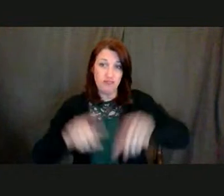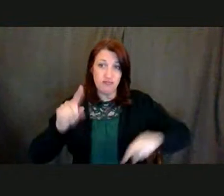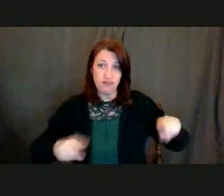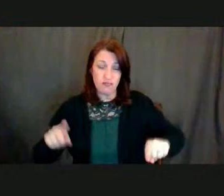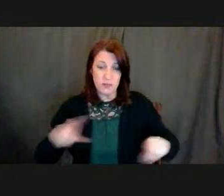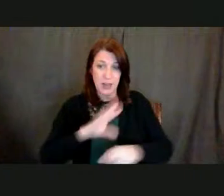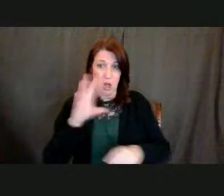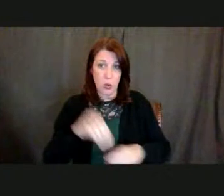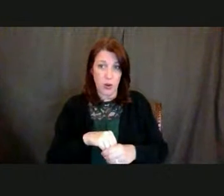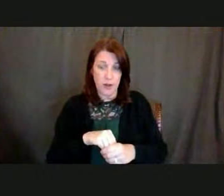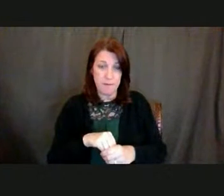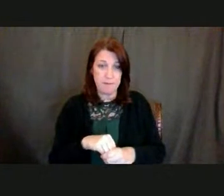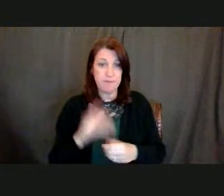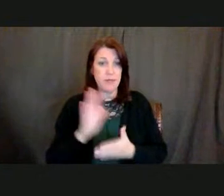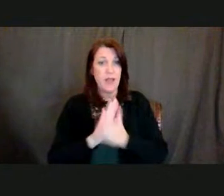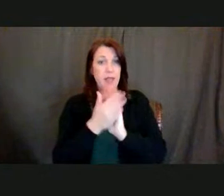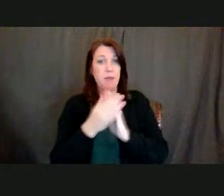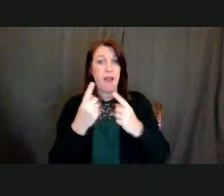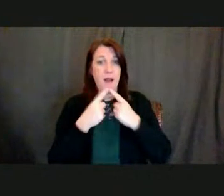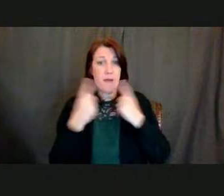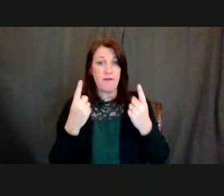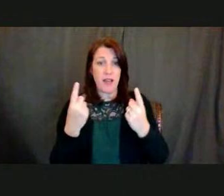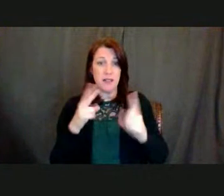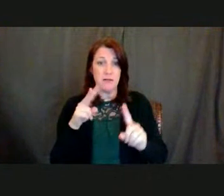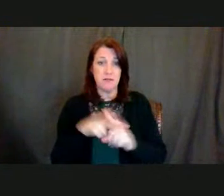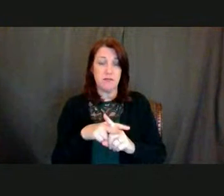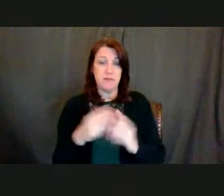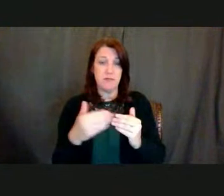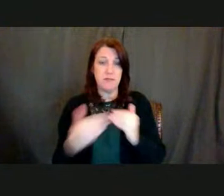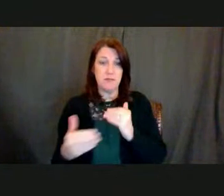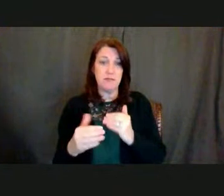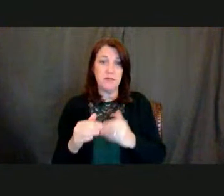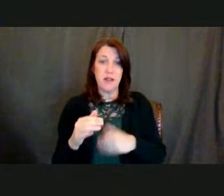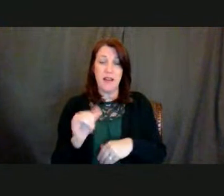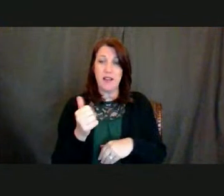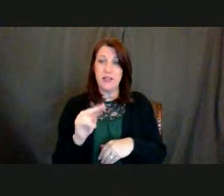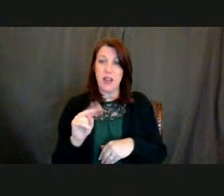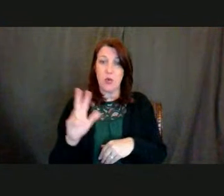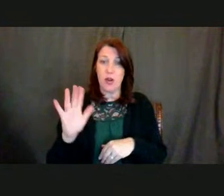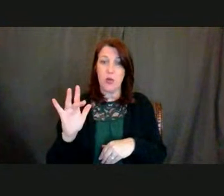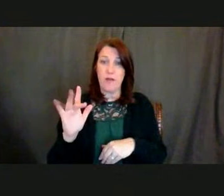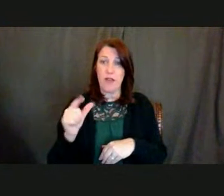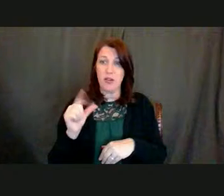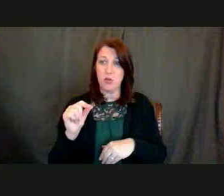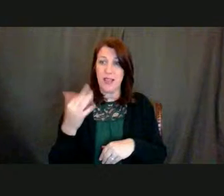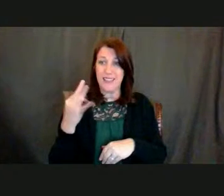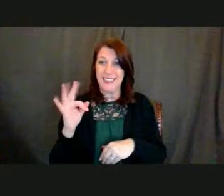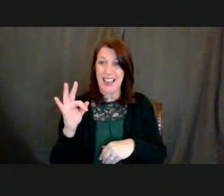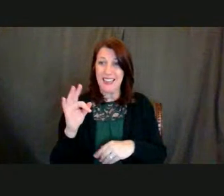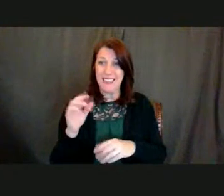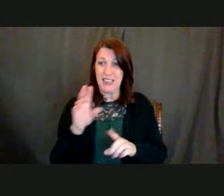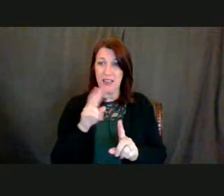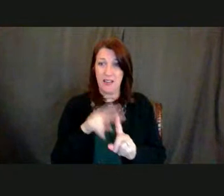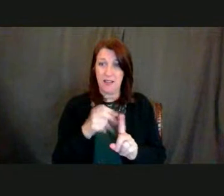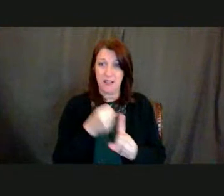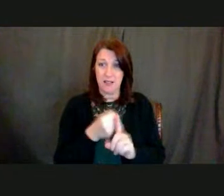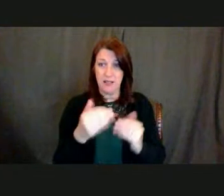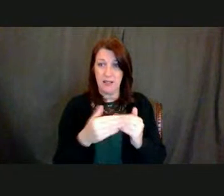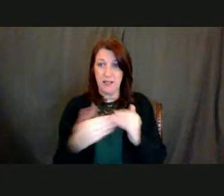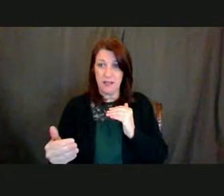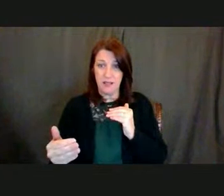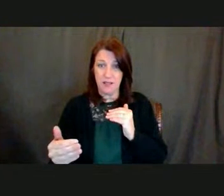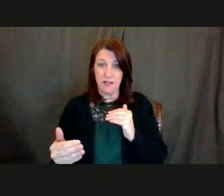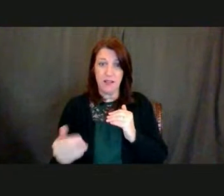included. And this became effective for applications submitted for due dates on or after January 25th, 2019, and for